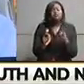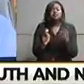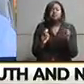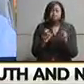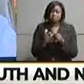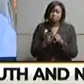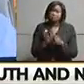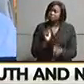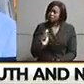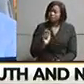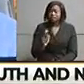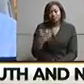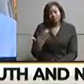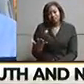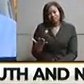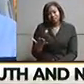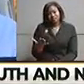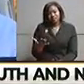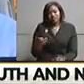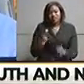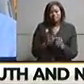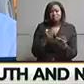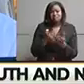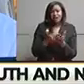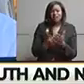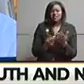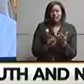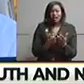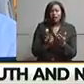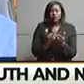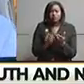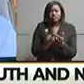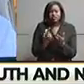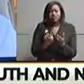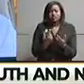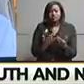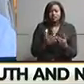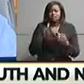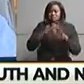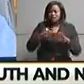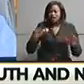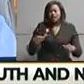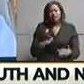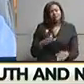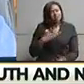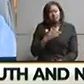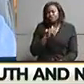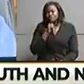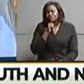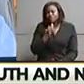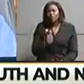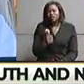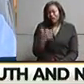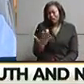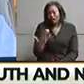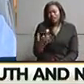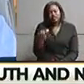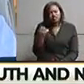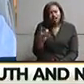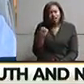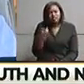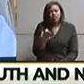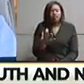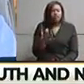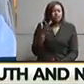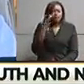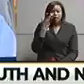the pens to count money in the market. Don't touch yourself with that hand, especially don't